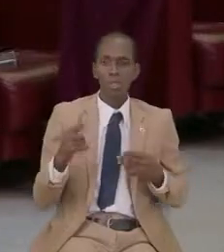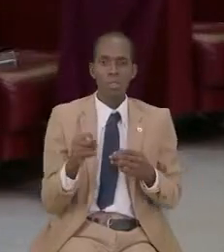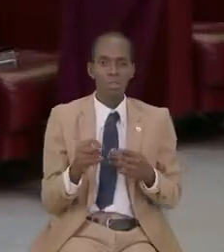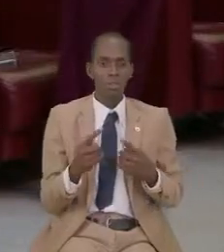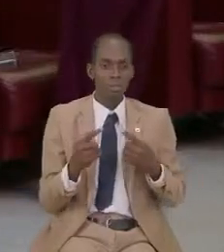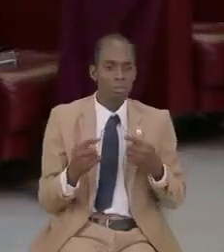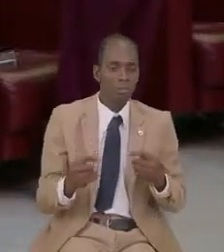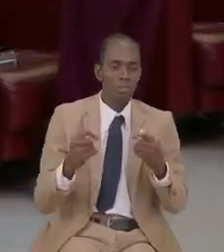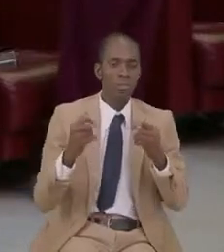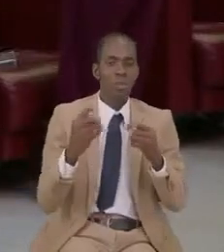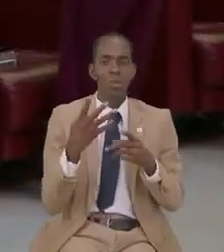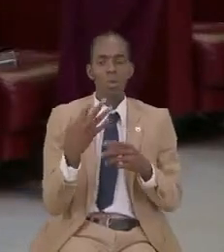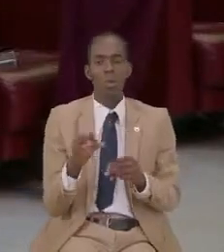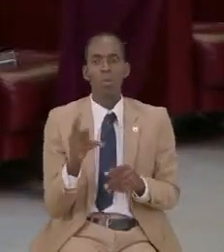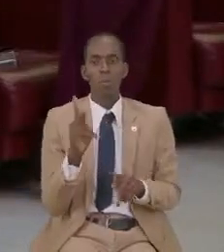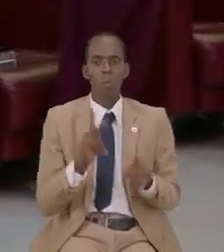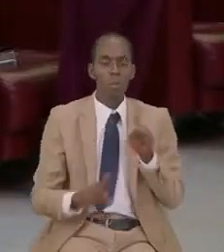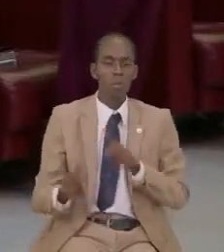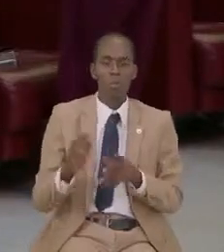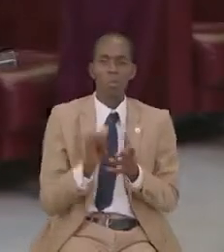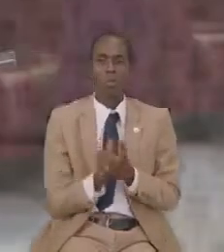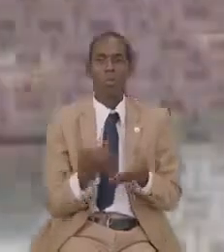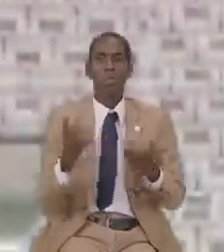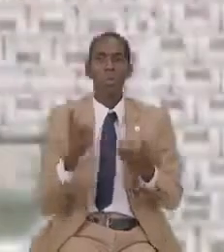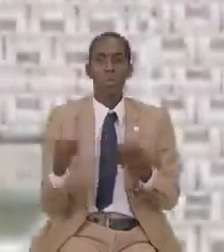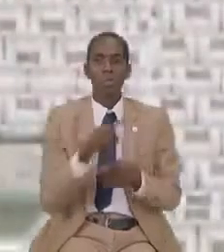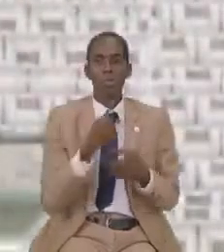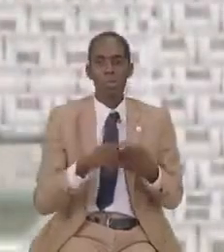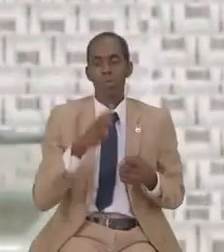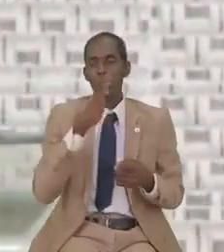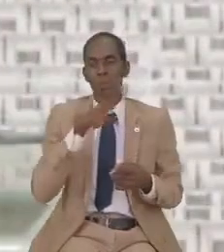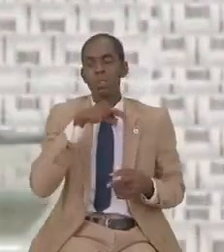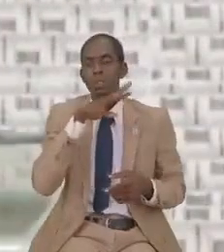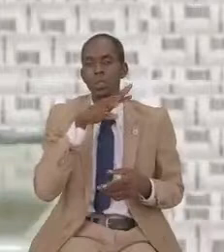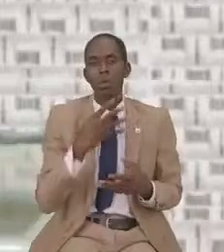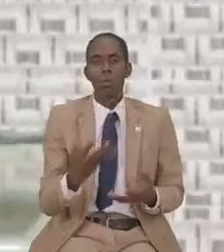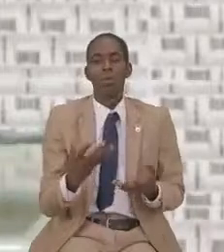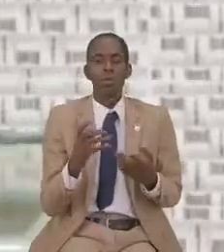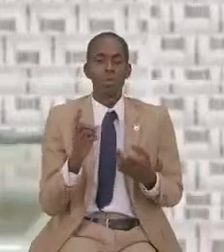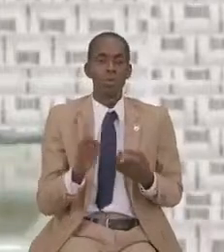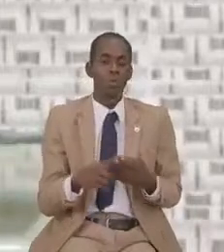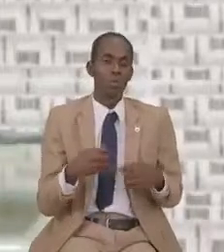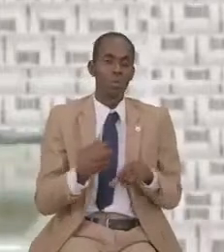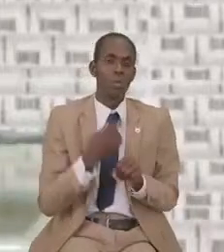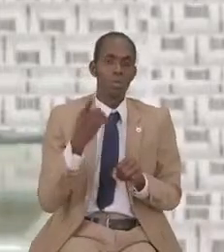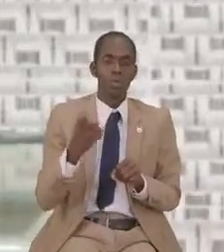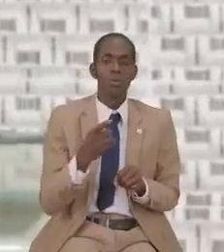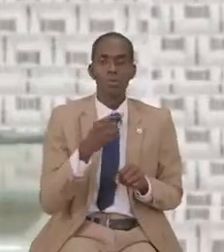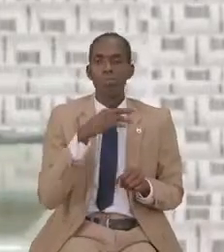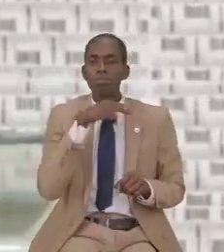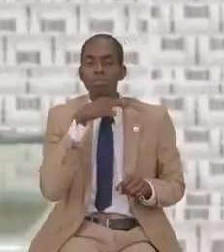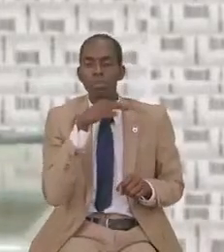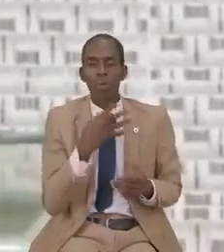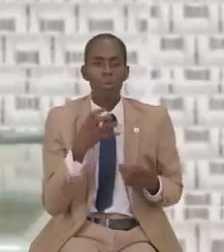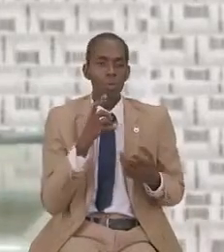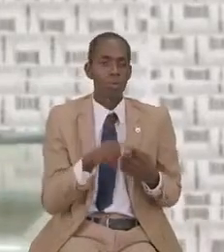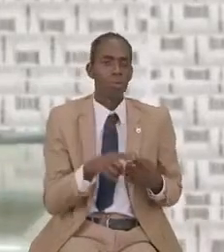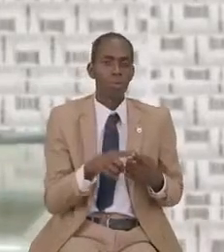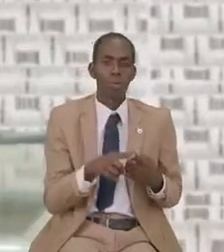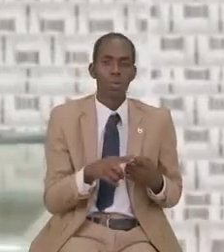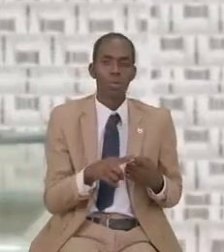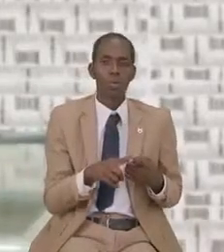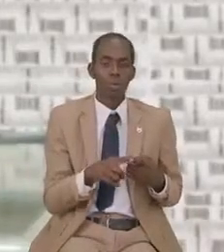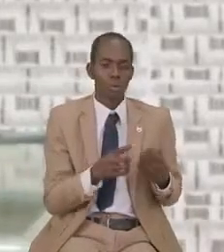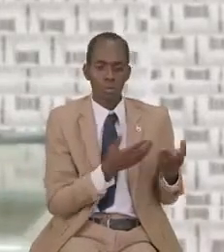corruptors wanting to defy you, wanting to corrupt you, wanting to bring you, suck